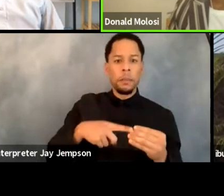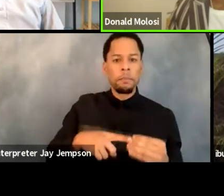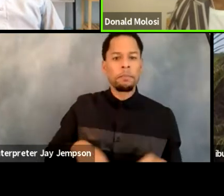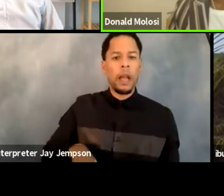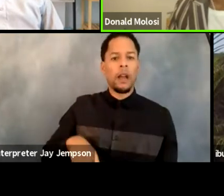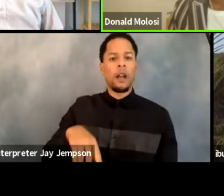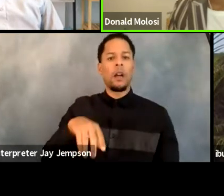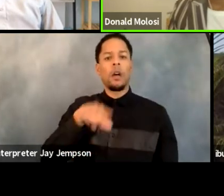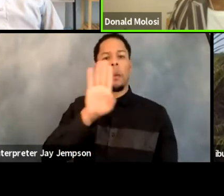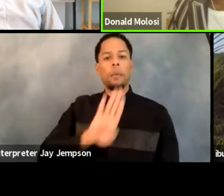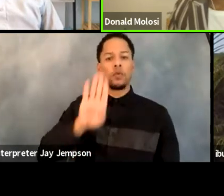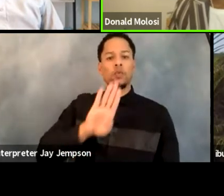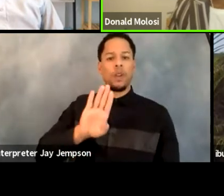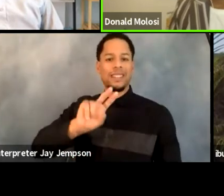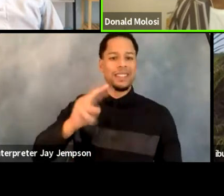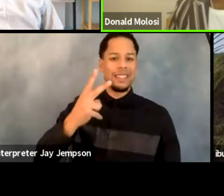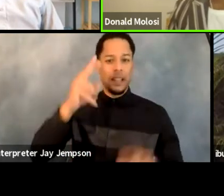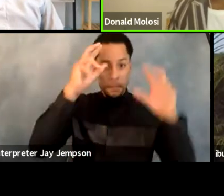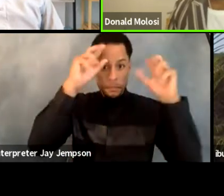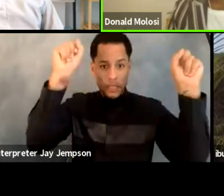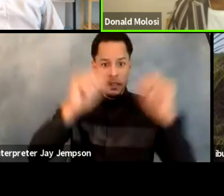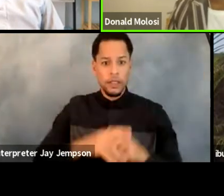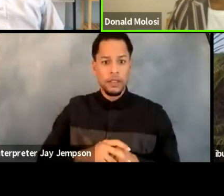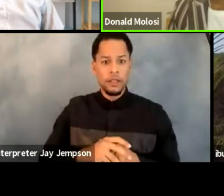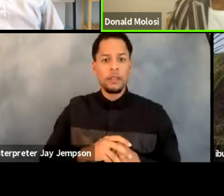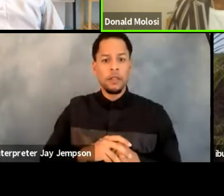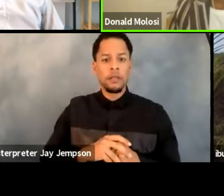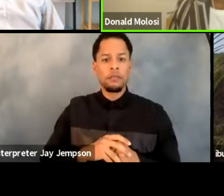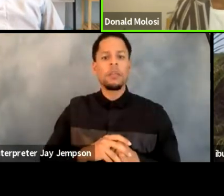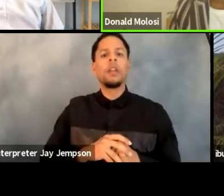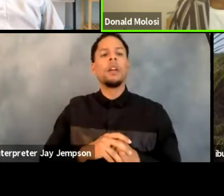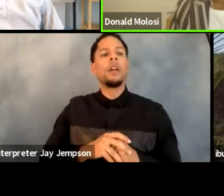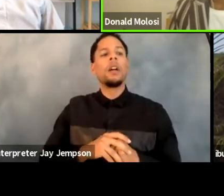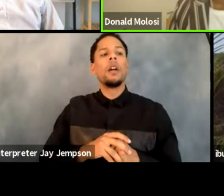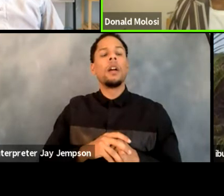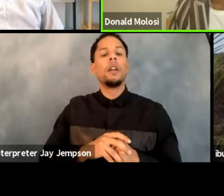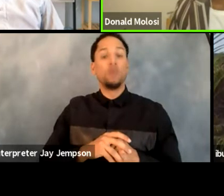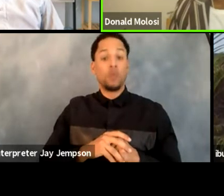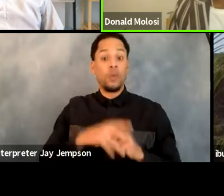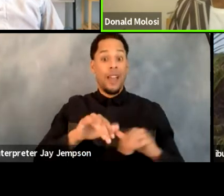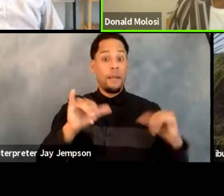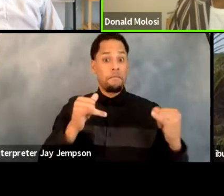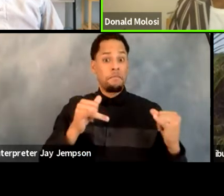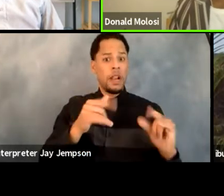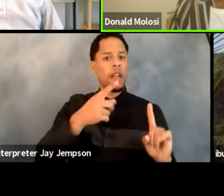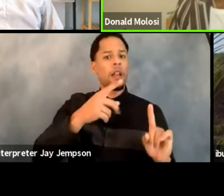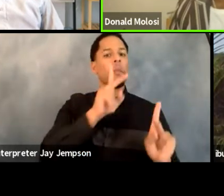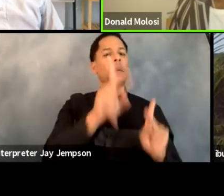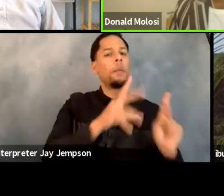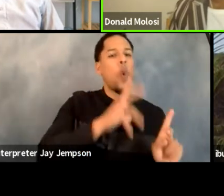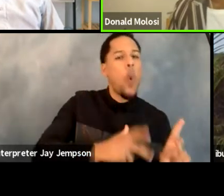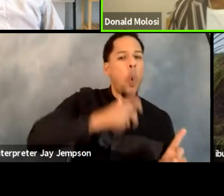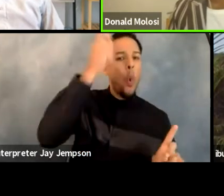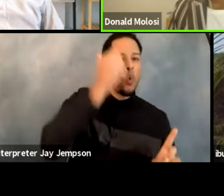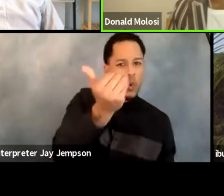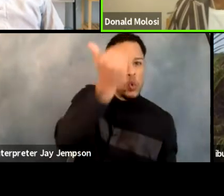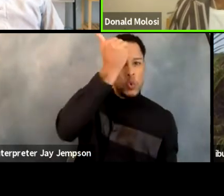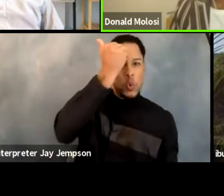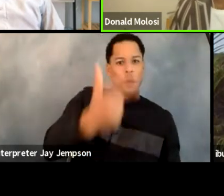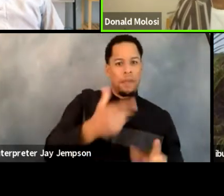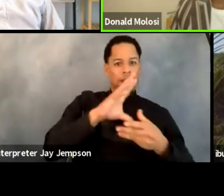that only existed in the minds of our elders. It did not exist in the school curriculum. And so I had to go to three